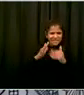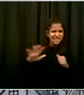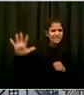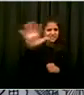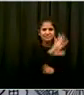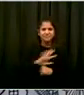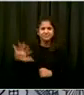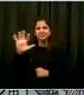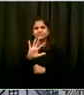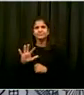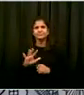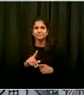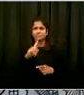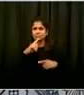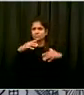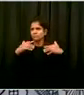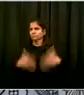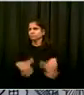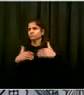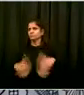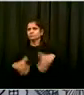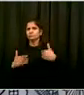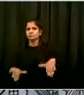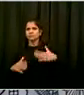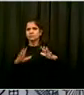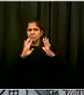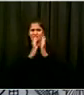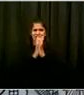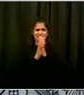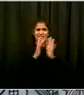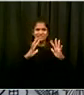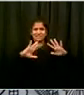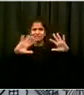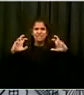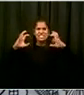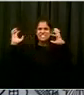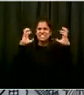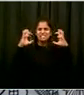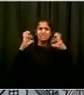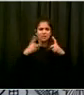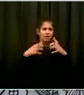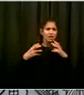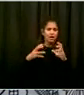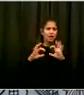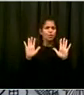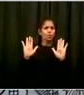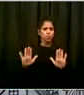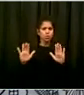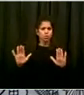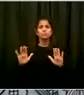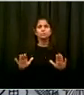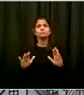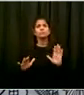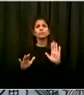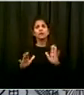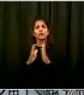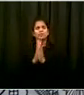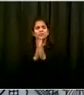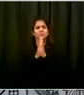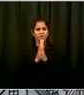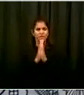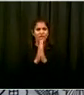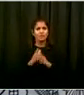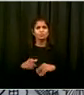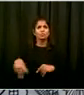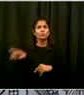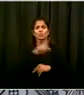these new rules and quickly work together, we can overcome this problem in a matter of weeks, and then communities can go back to where we